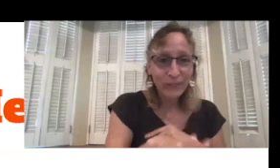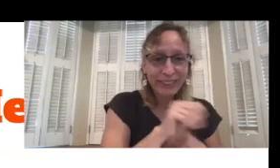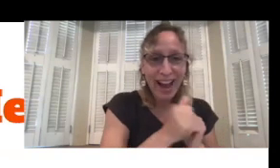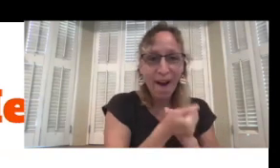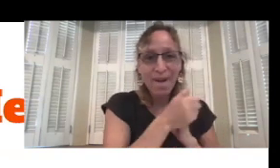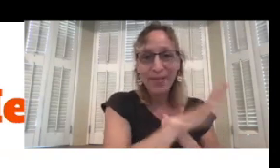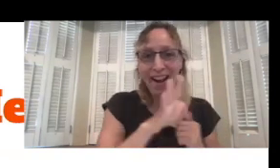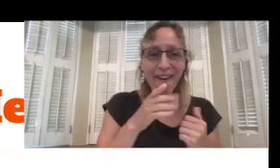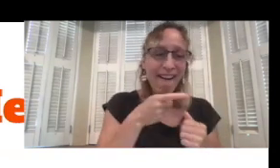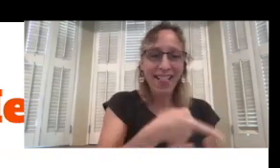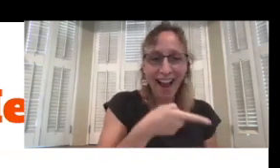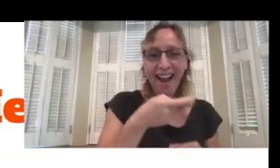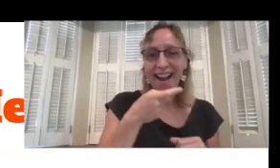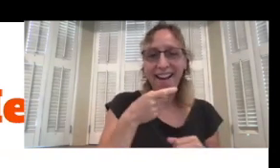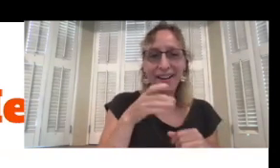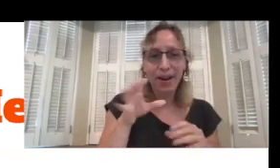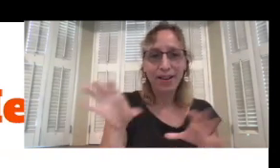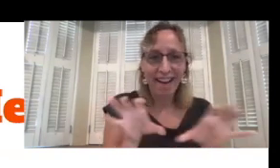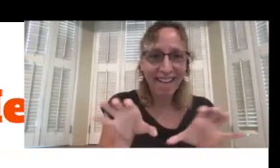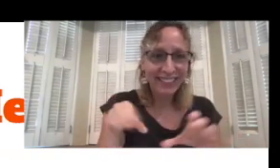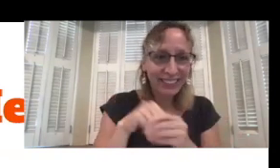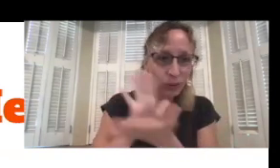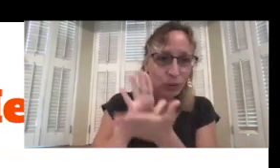their intersectional identities.